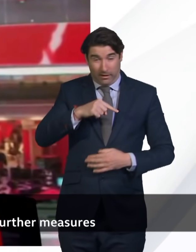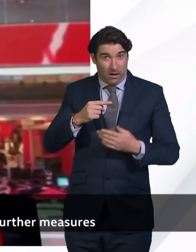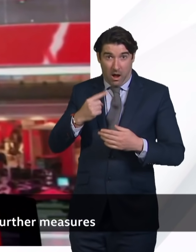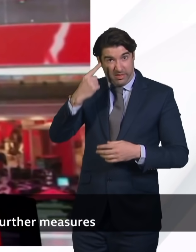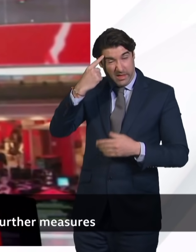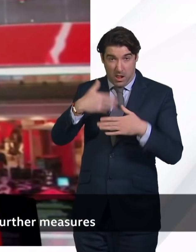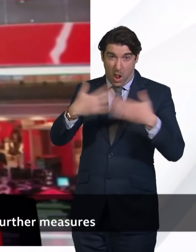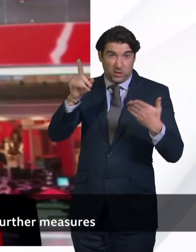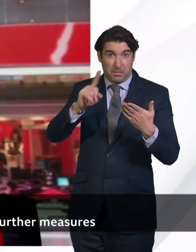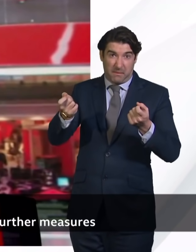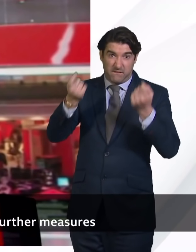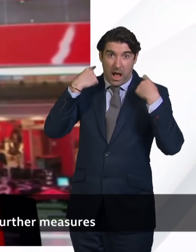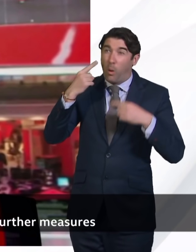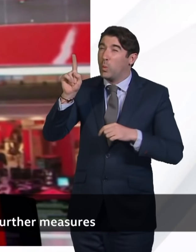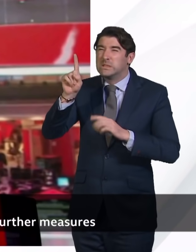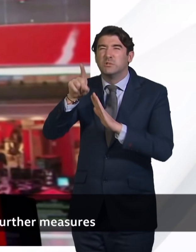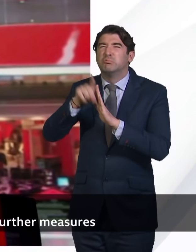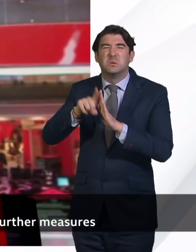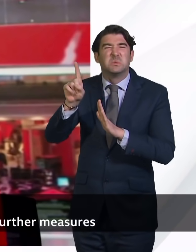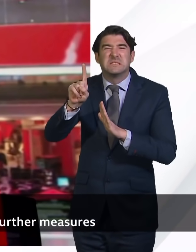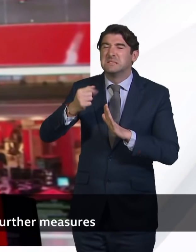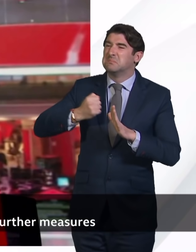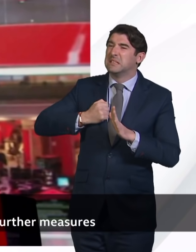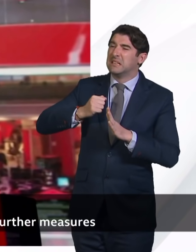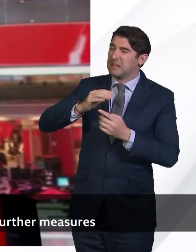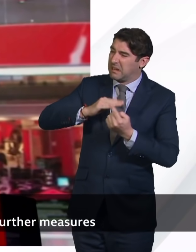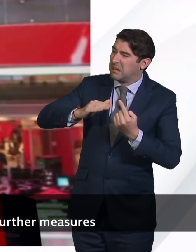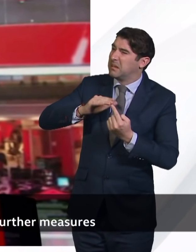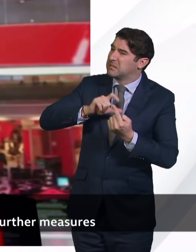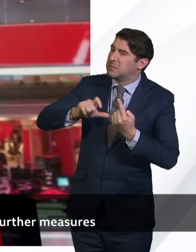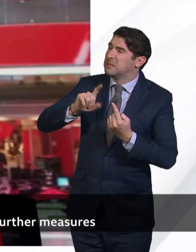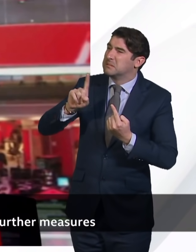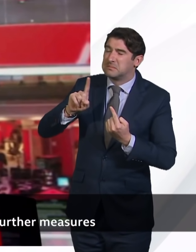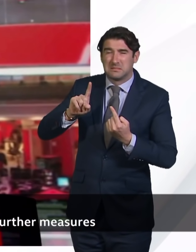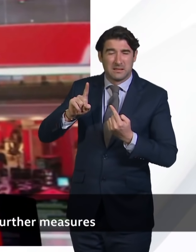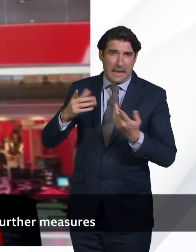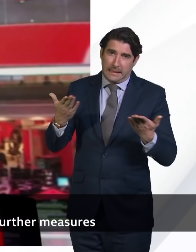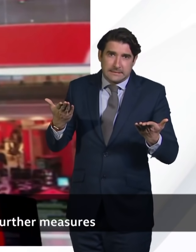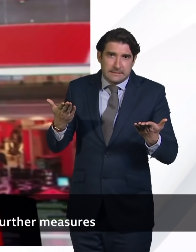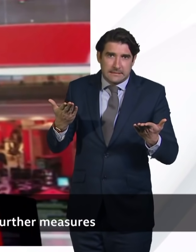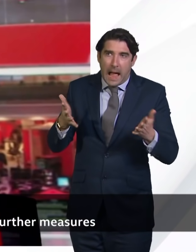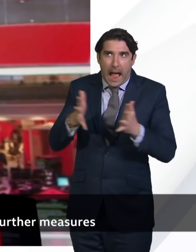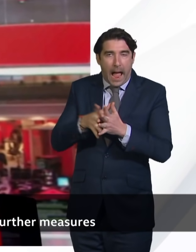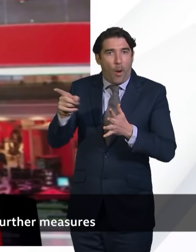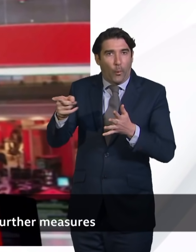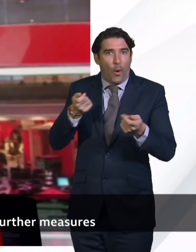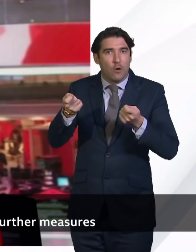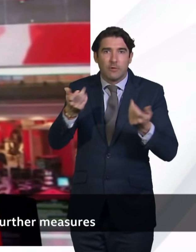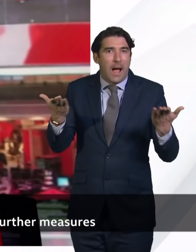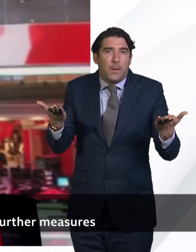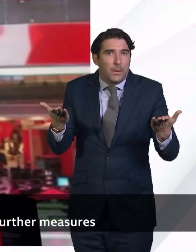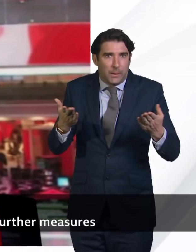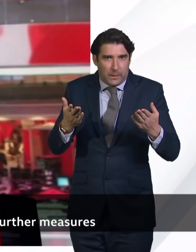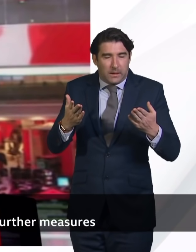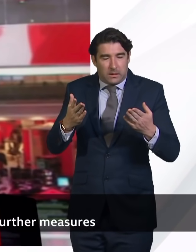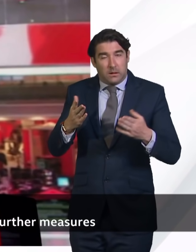coming in for everyone, everywhere? And if I could ask Professor Whitty and Sir Patrick, you spelt out a possible terrible trajectory last week with